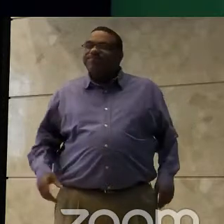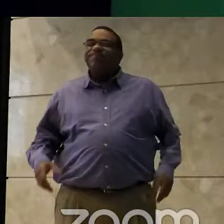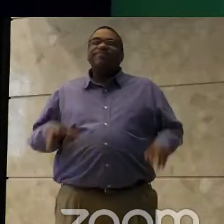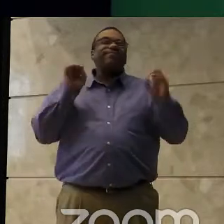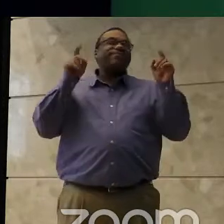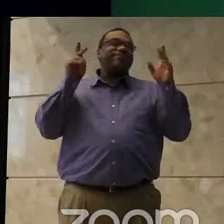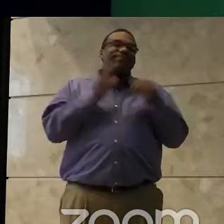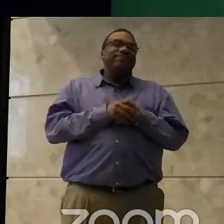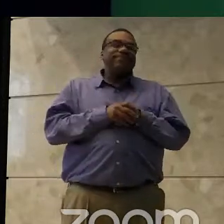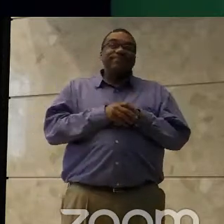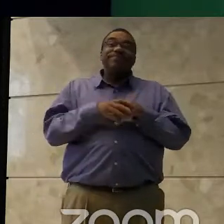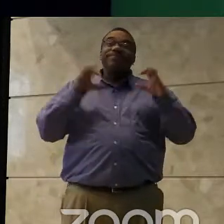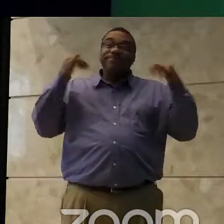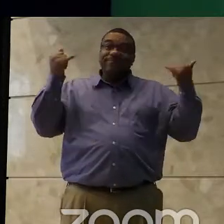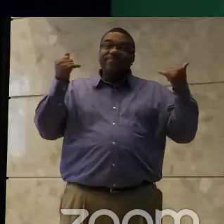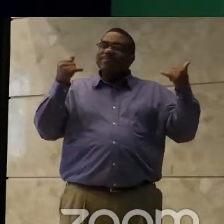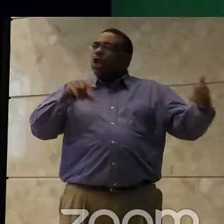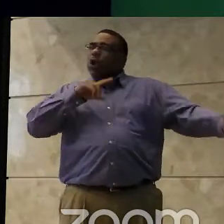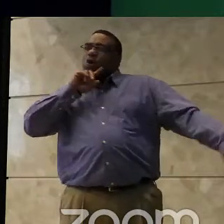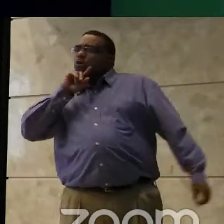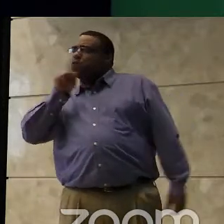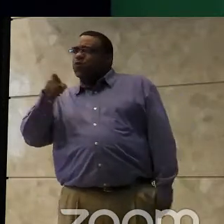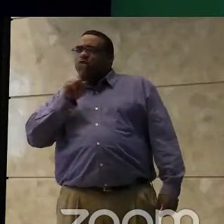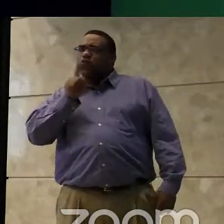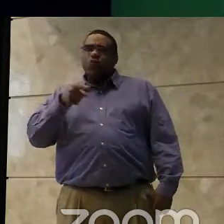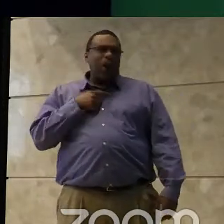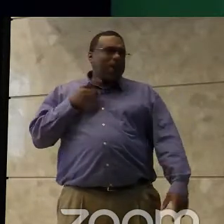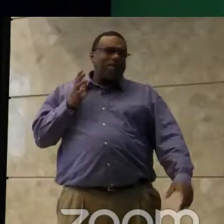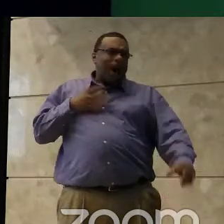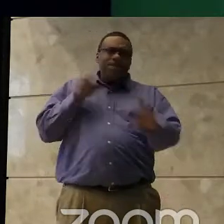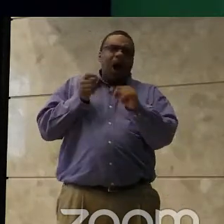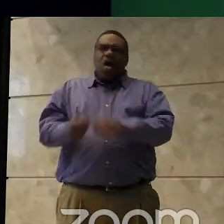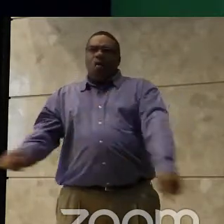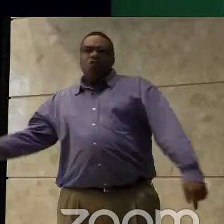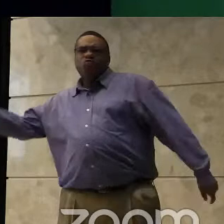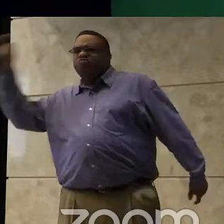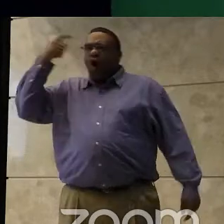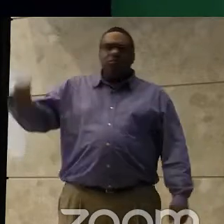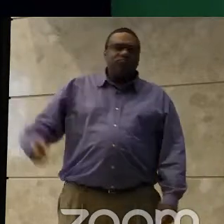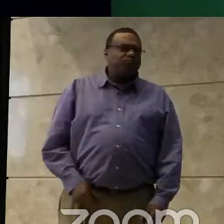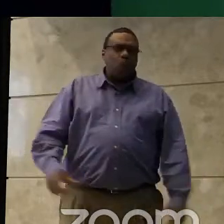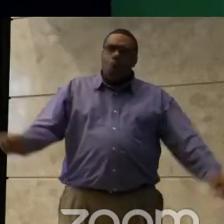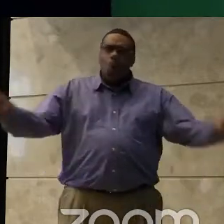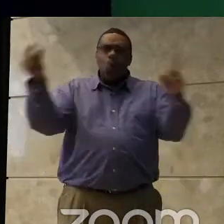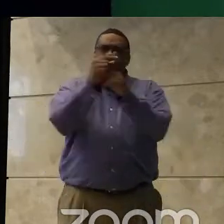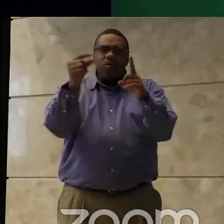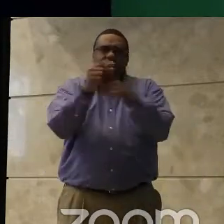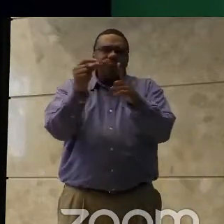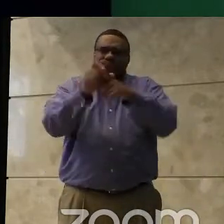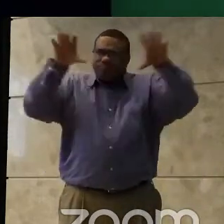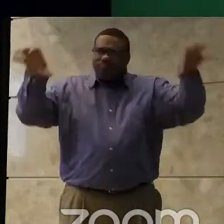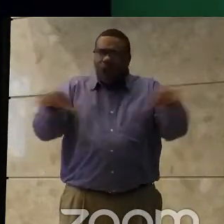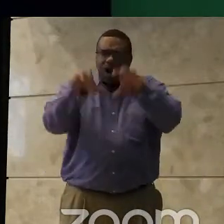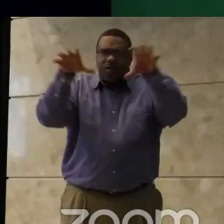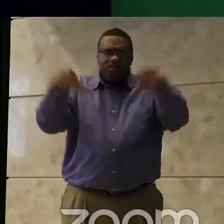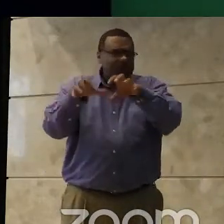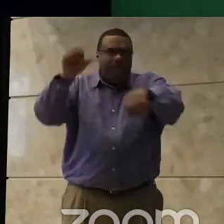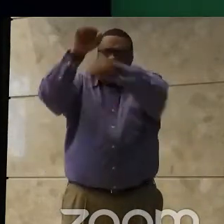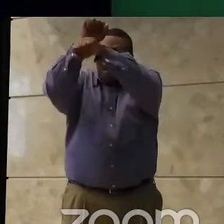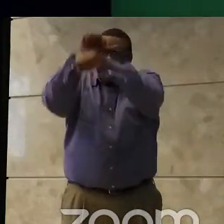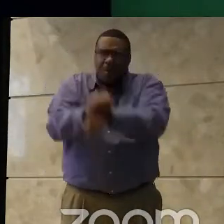Wait. This time, like you really mean it, all right? Thoughts, words, actions,